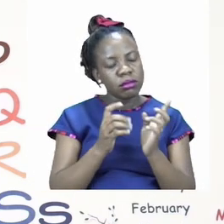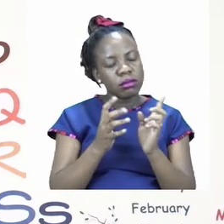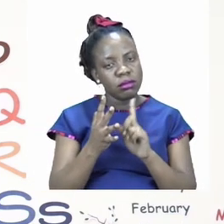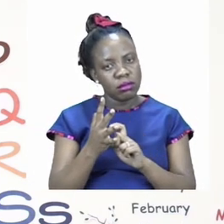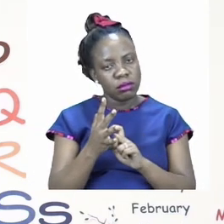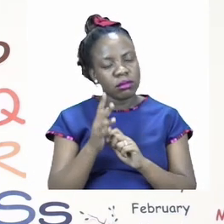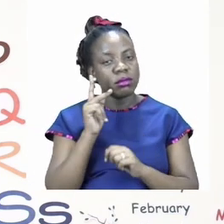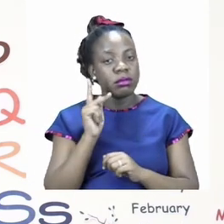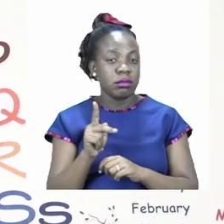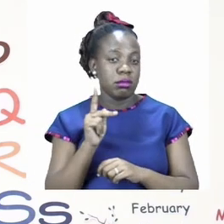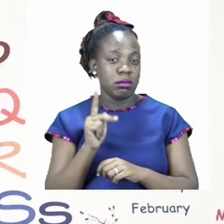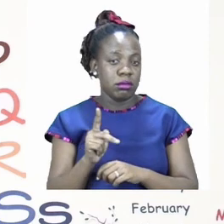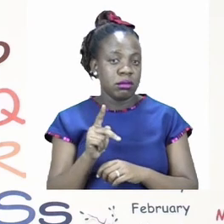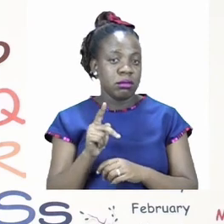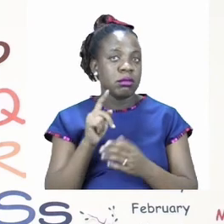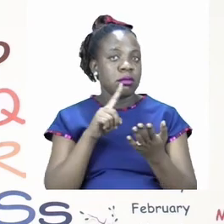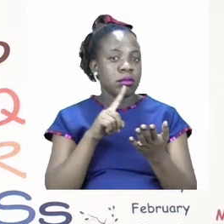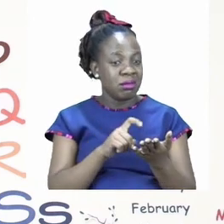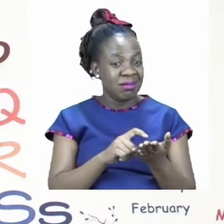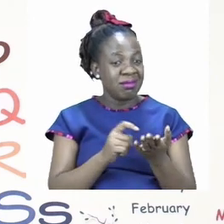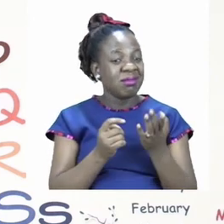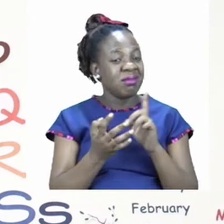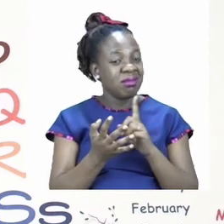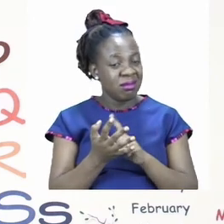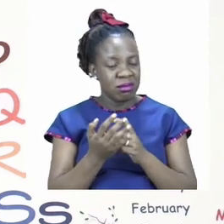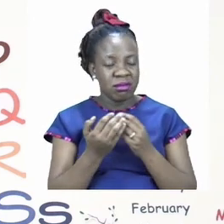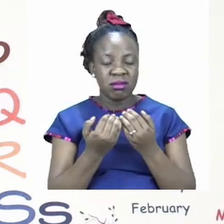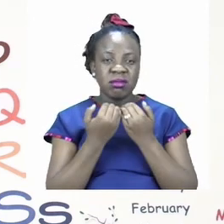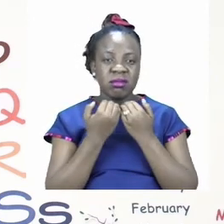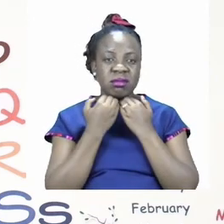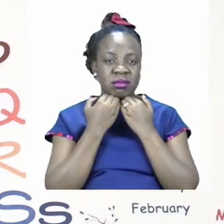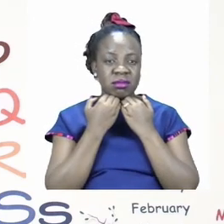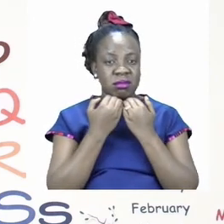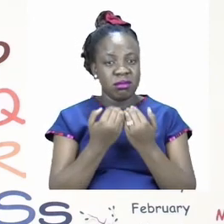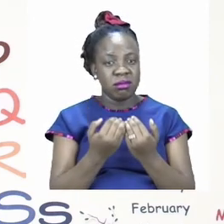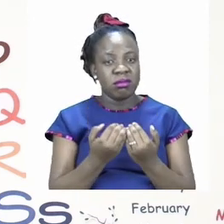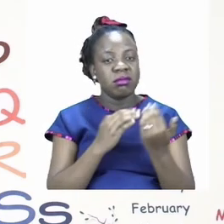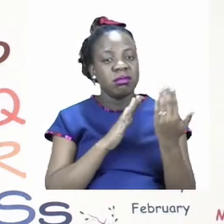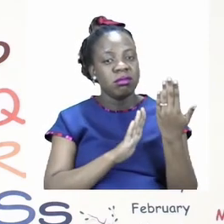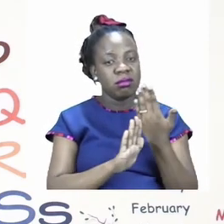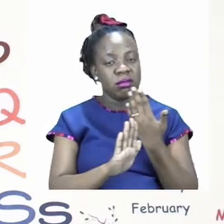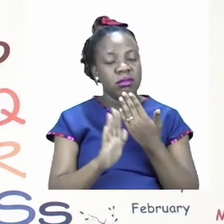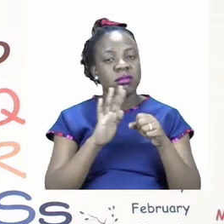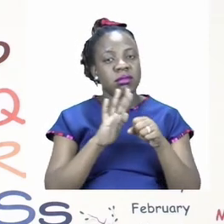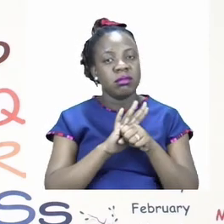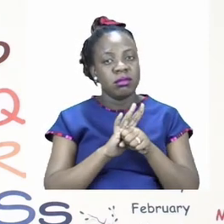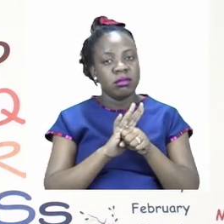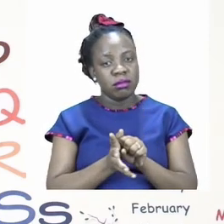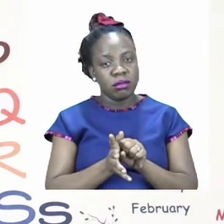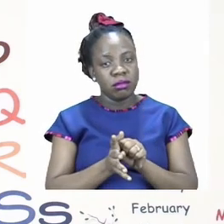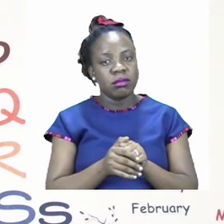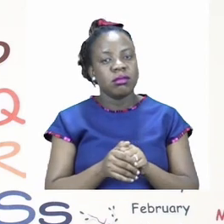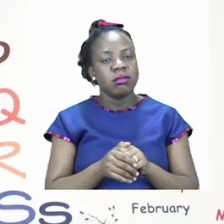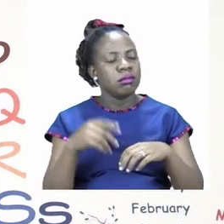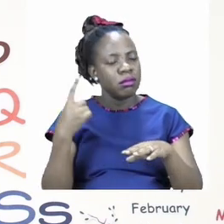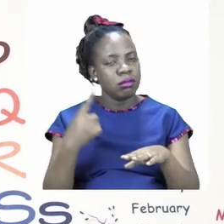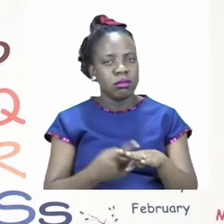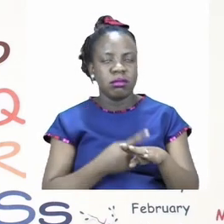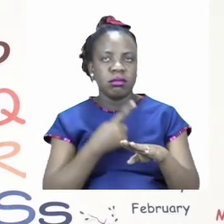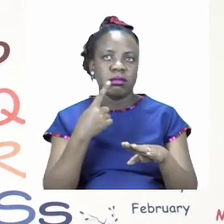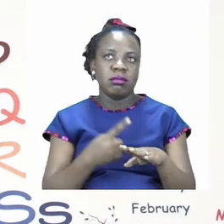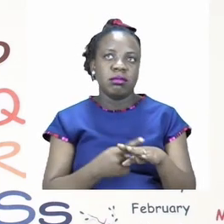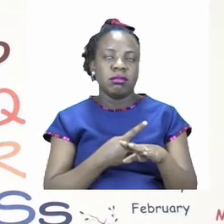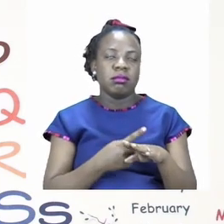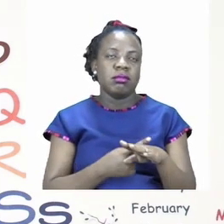important, especially during these times. Make sure that you sanitize as regularly as possible. Keep